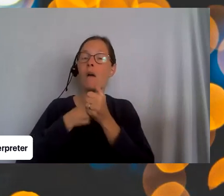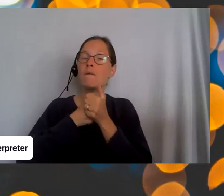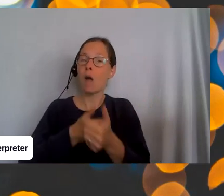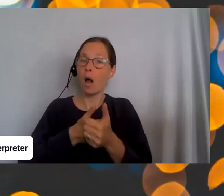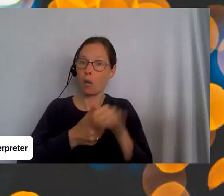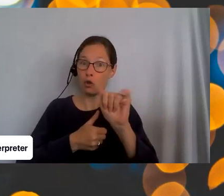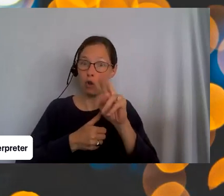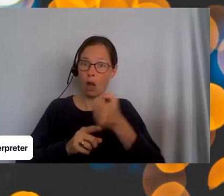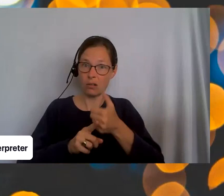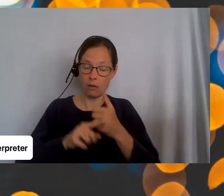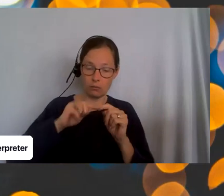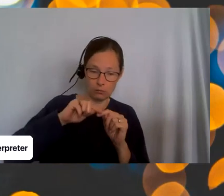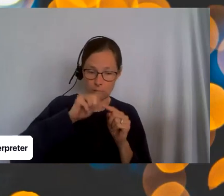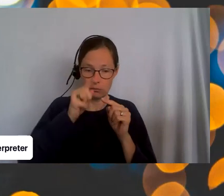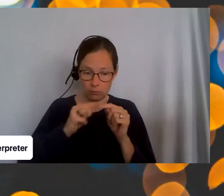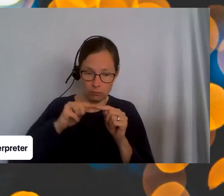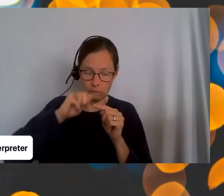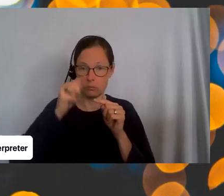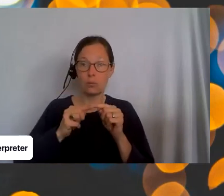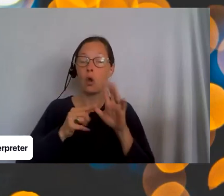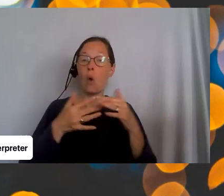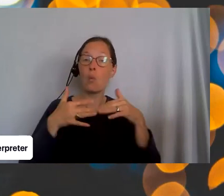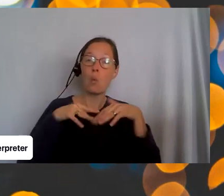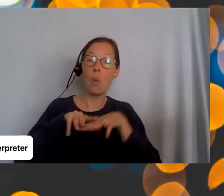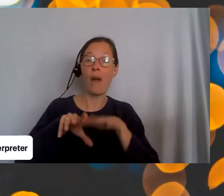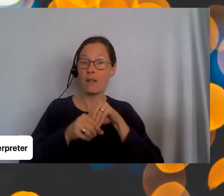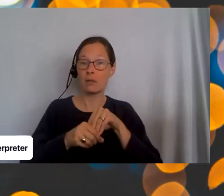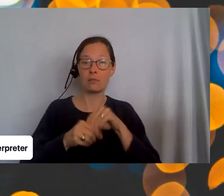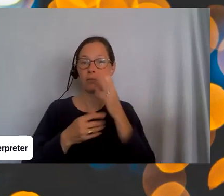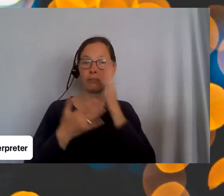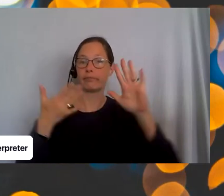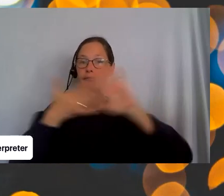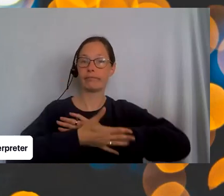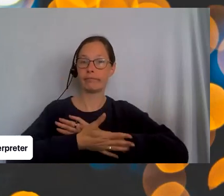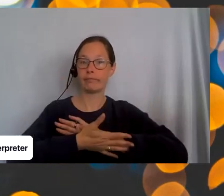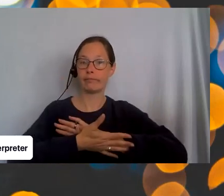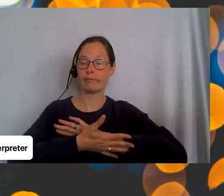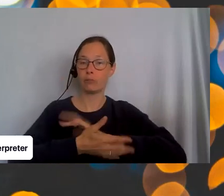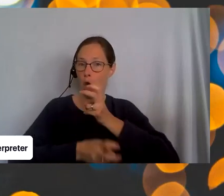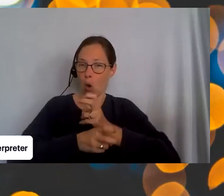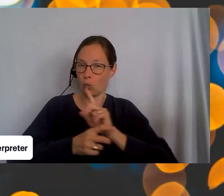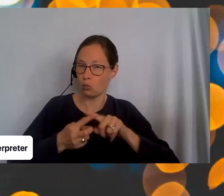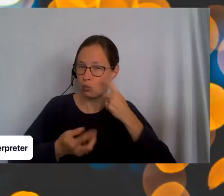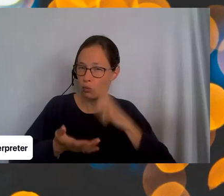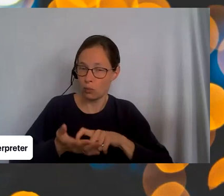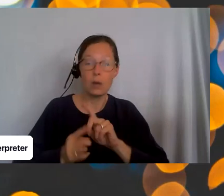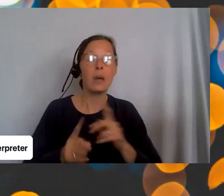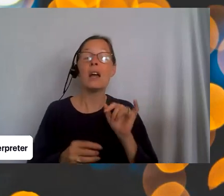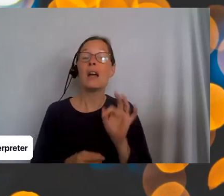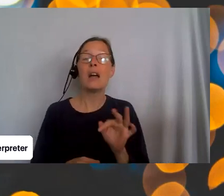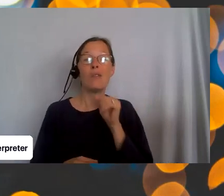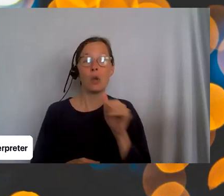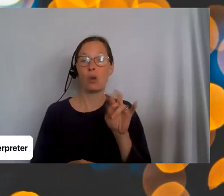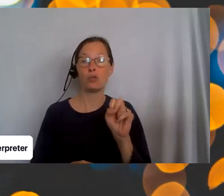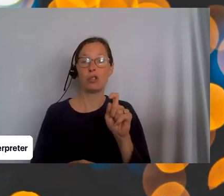the yarn, the weaving in will be pretty invisible. But the truth is, if you just kind of, as long as you don't just go